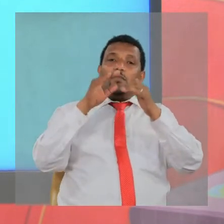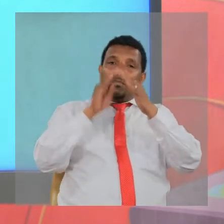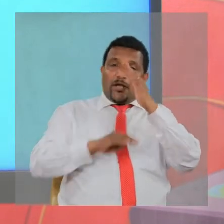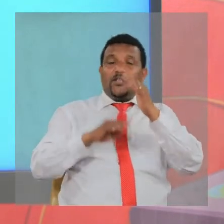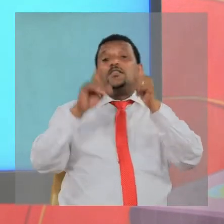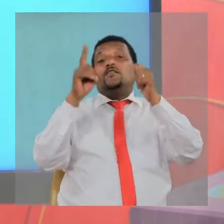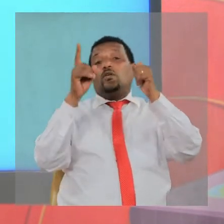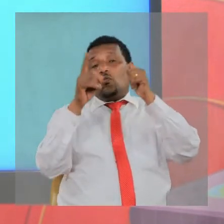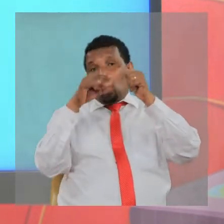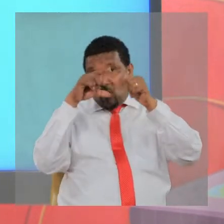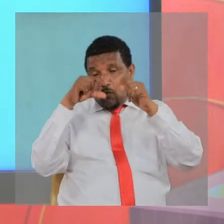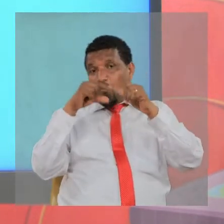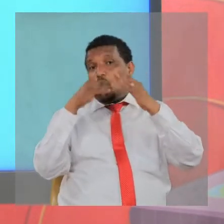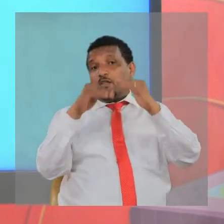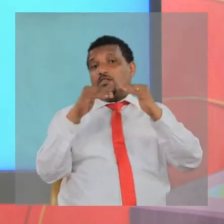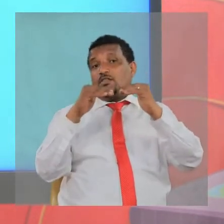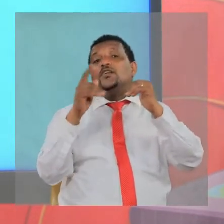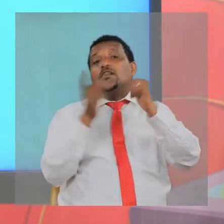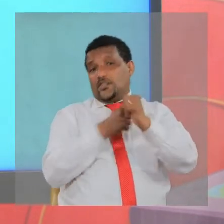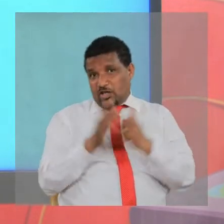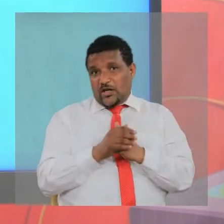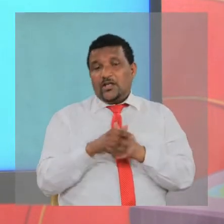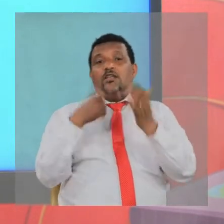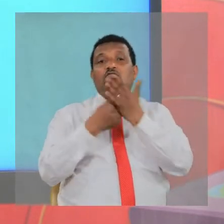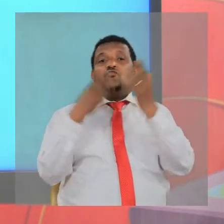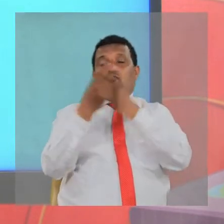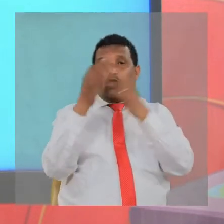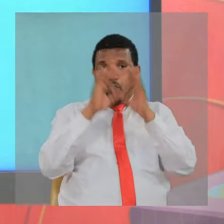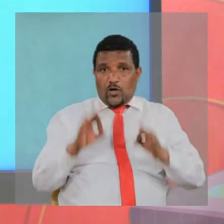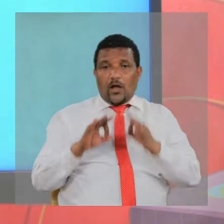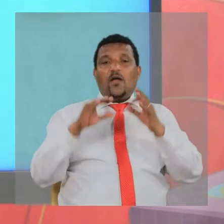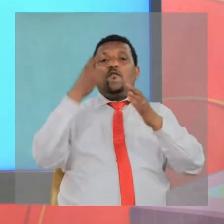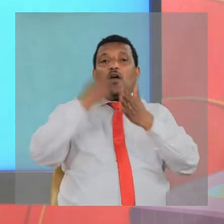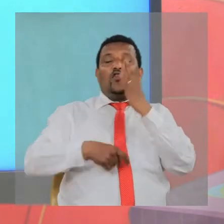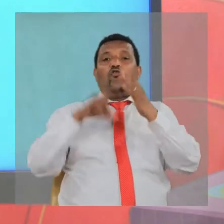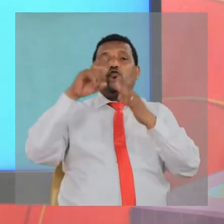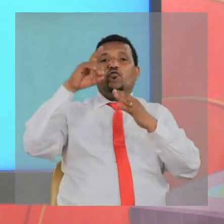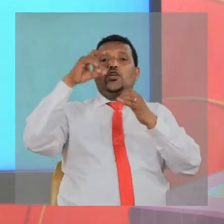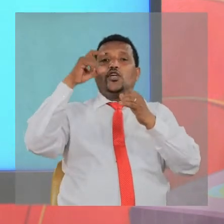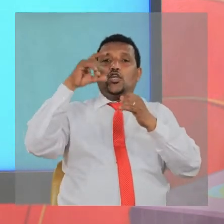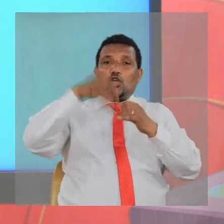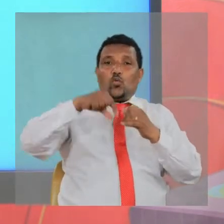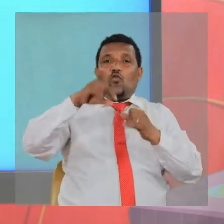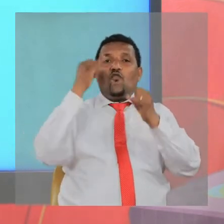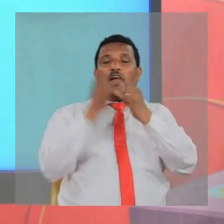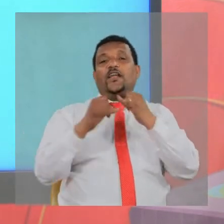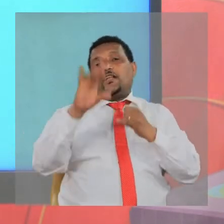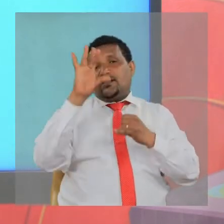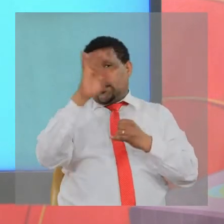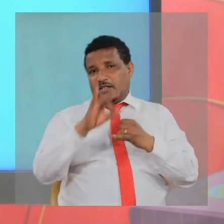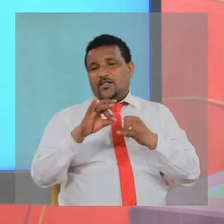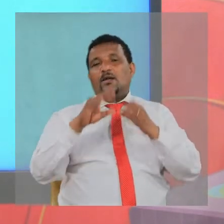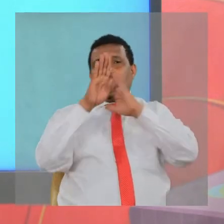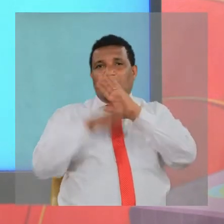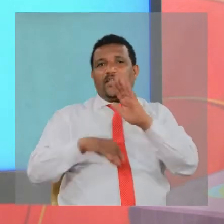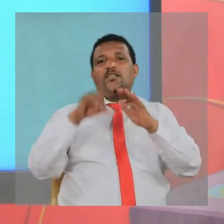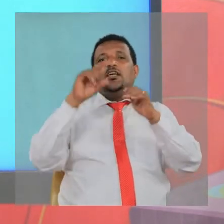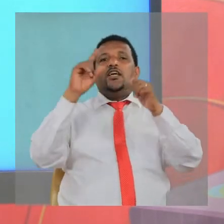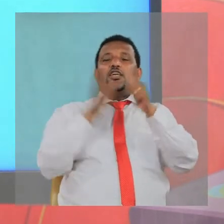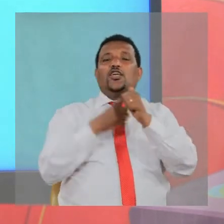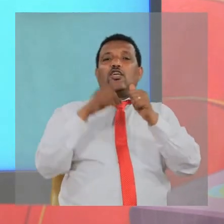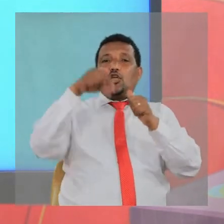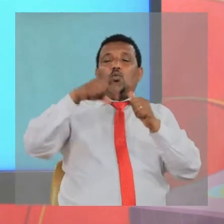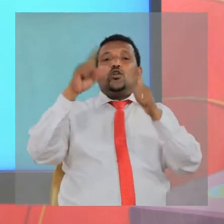this information on this formula, the value of Q final is 8 minus Q initial is